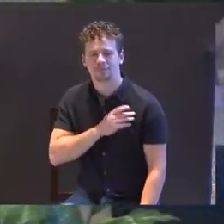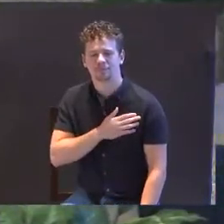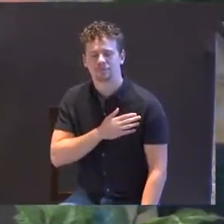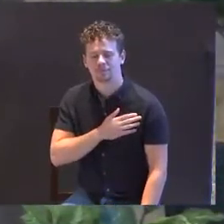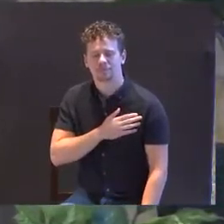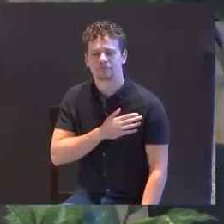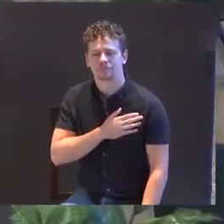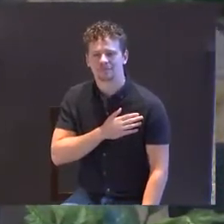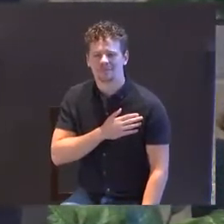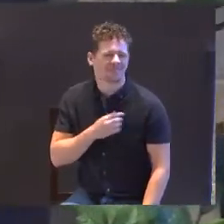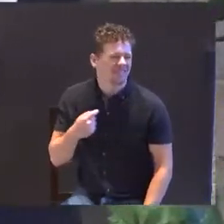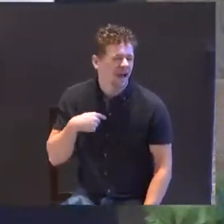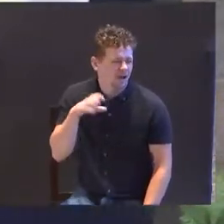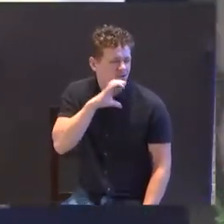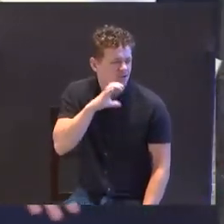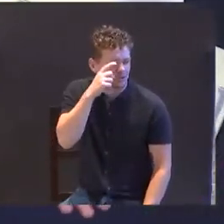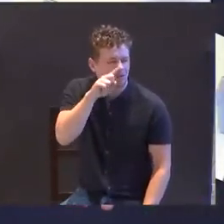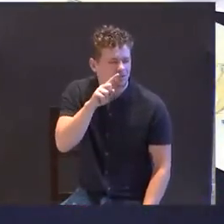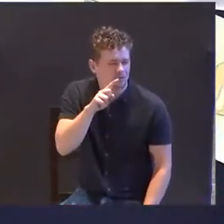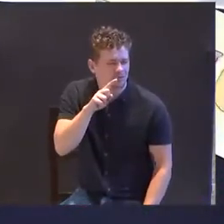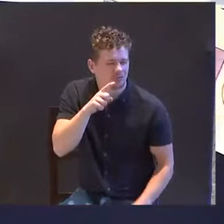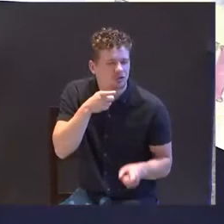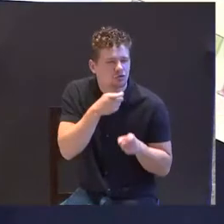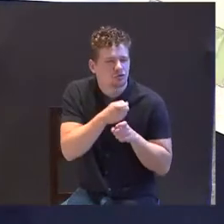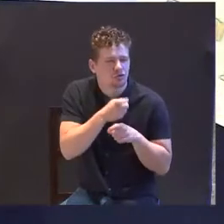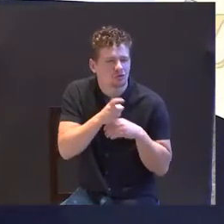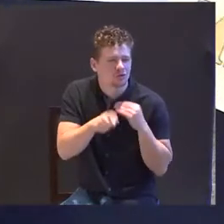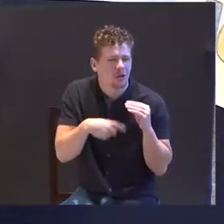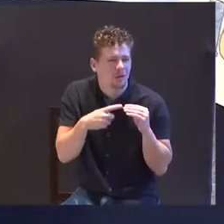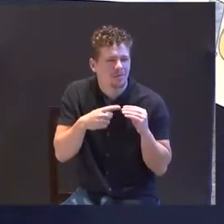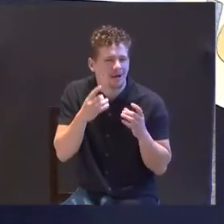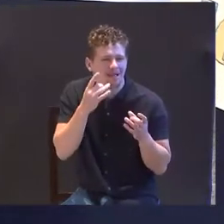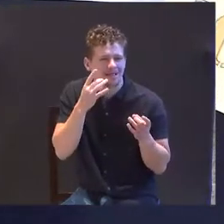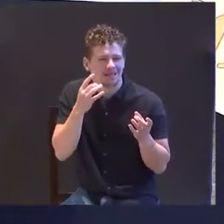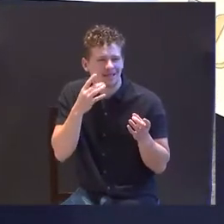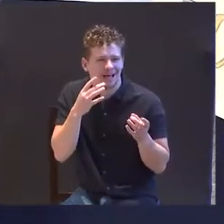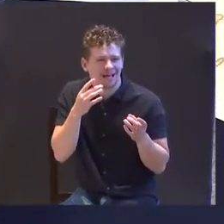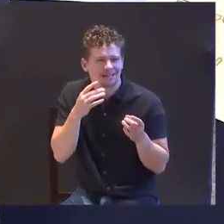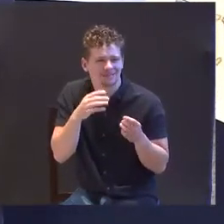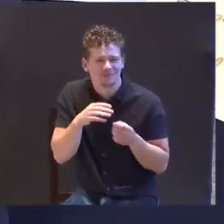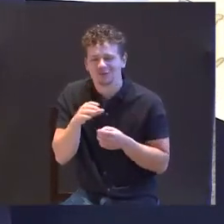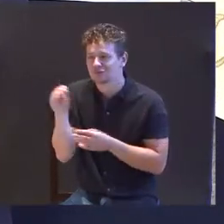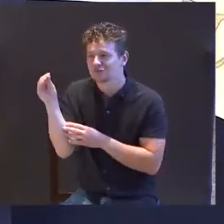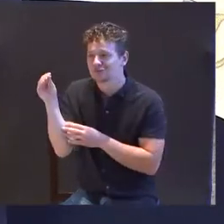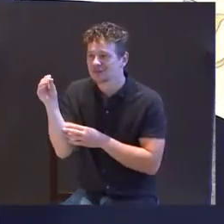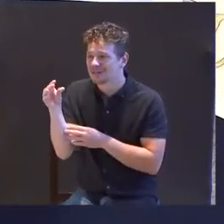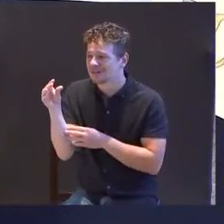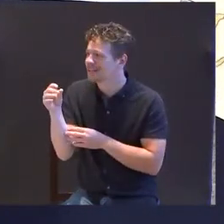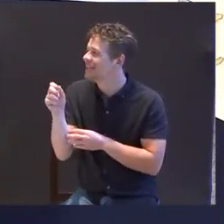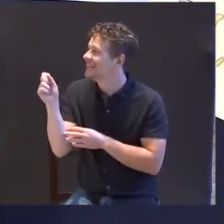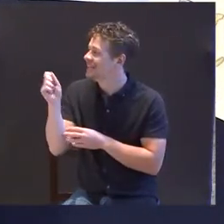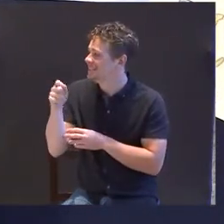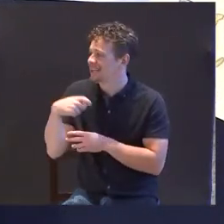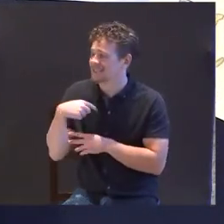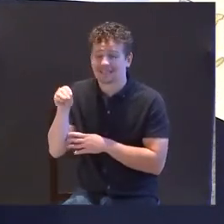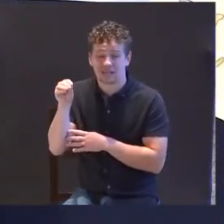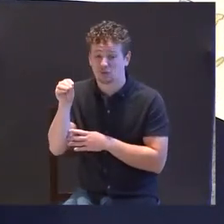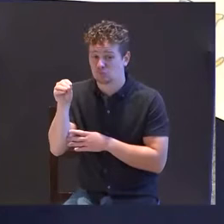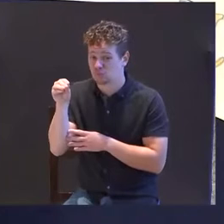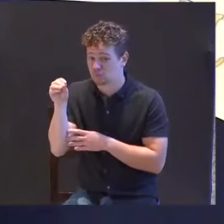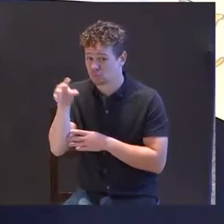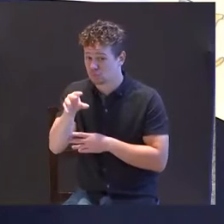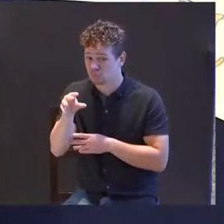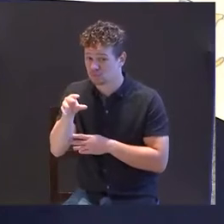I look for jokes about light, you know, shed a little light. And it says, yes, I shed a little light. I usually